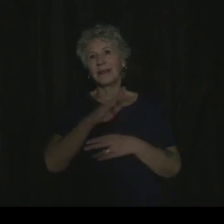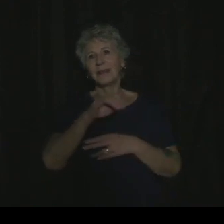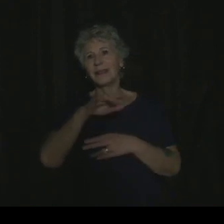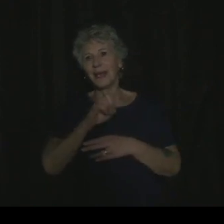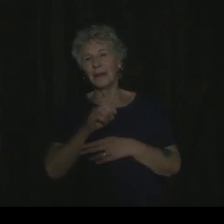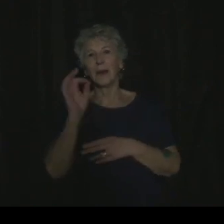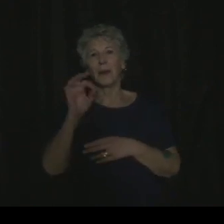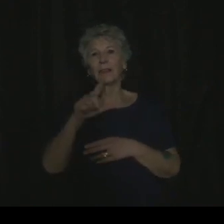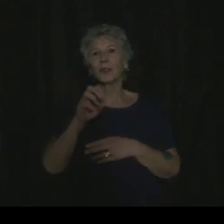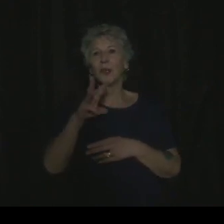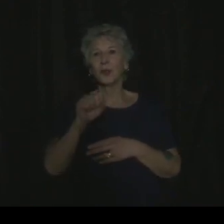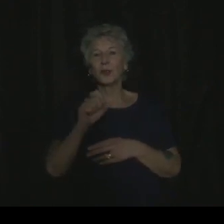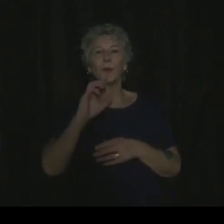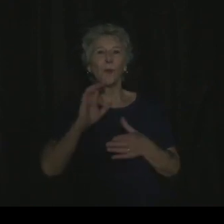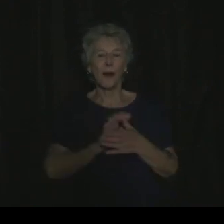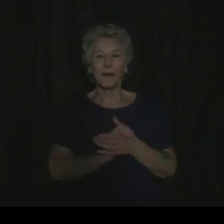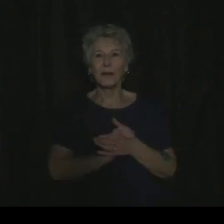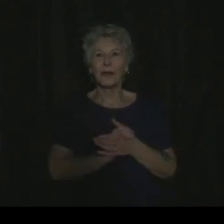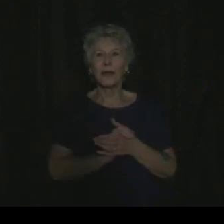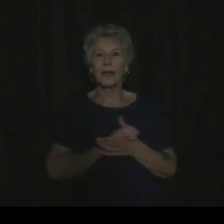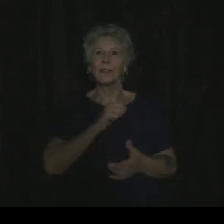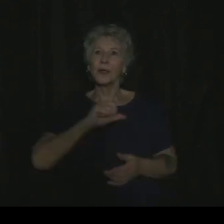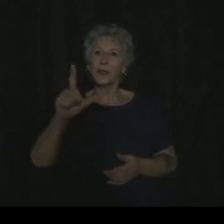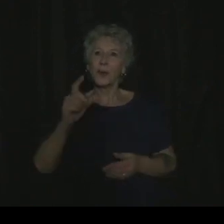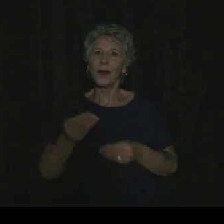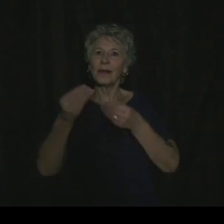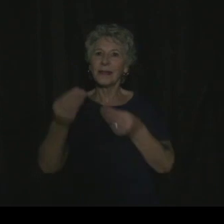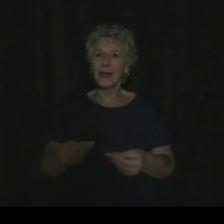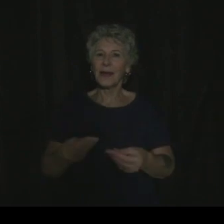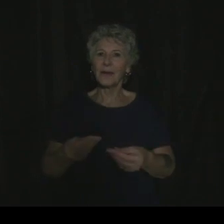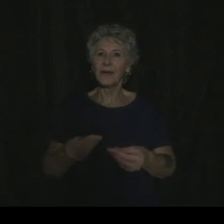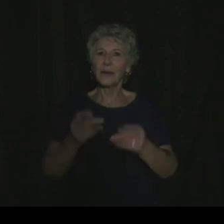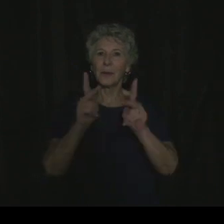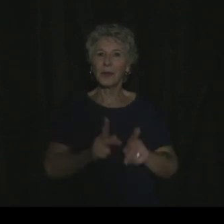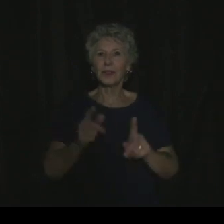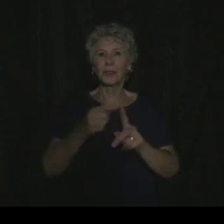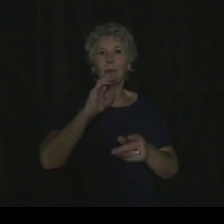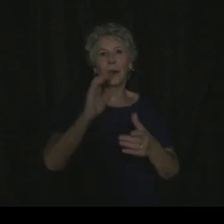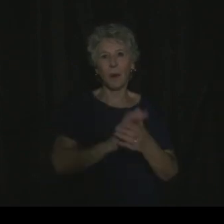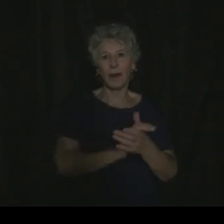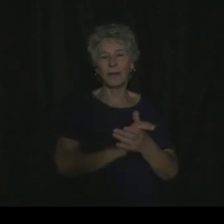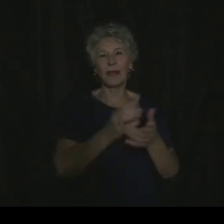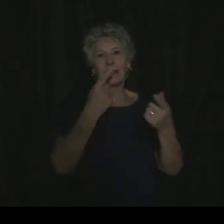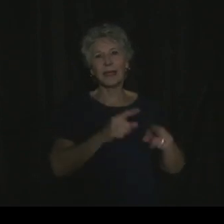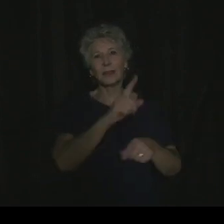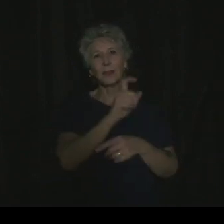Pastor Lou's wife. So the Lord provided someone in my wife's life to answer questions. She